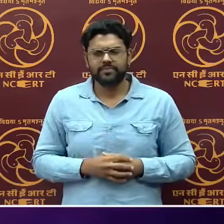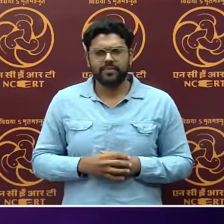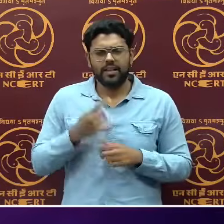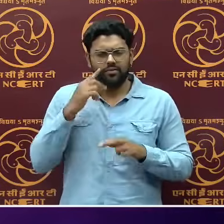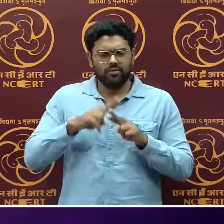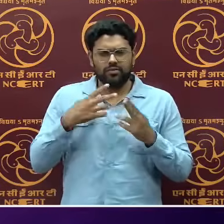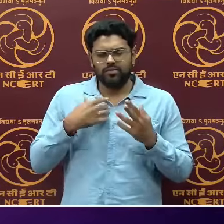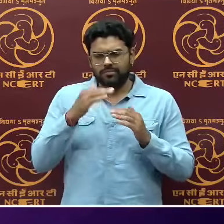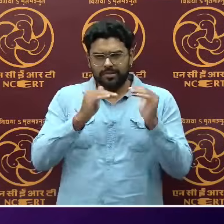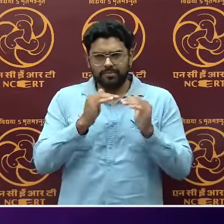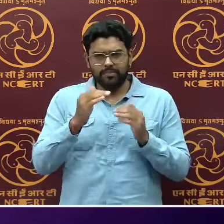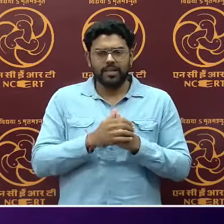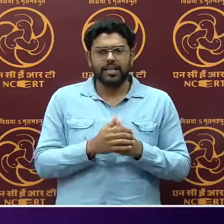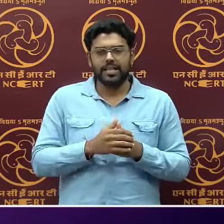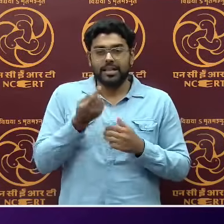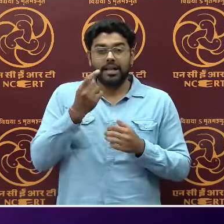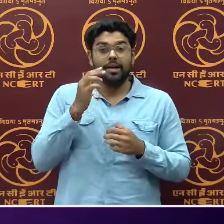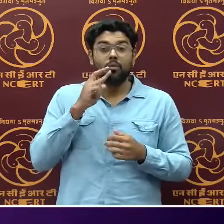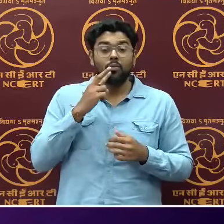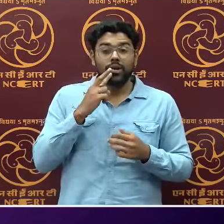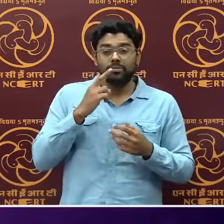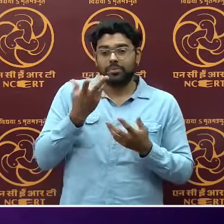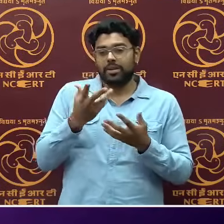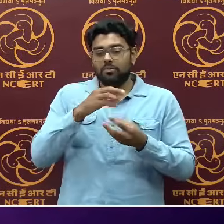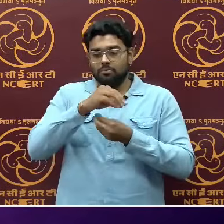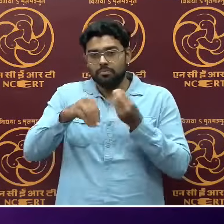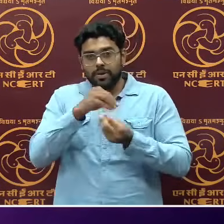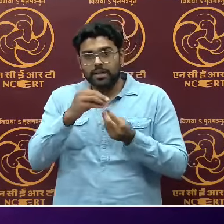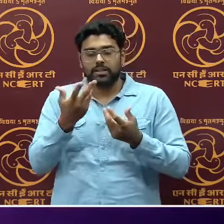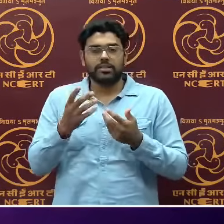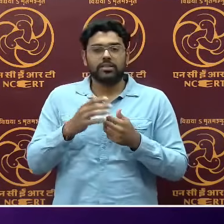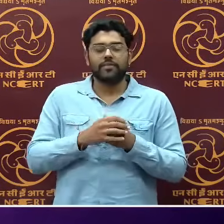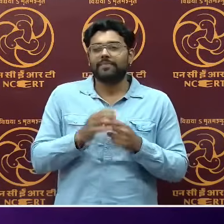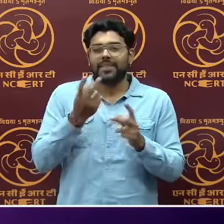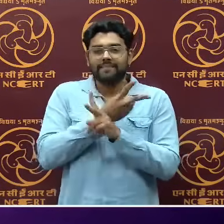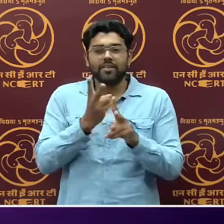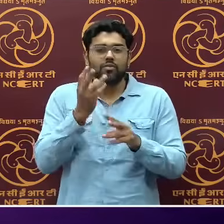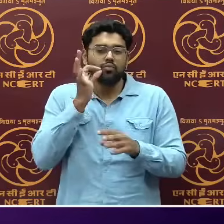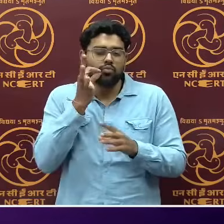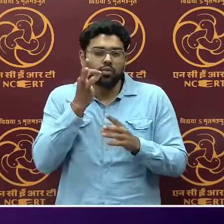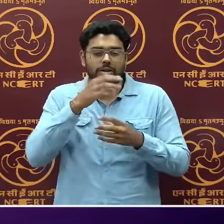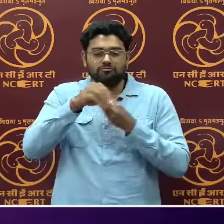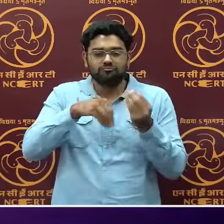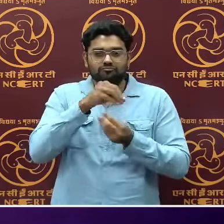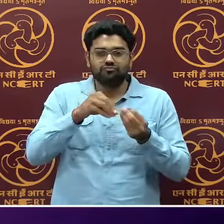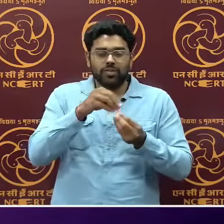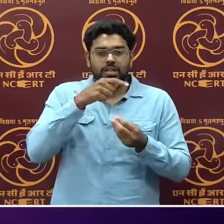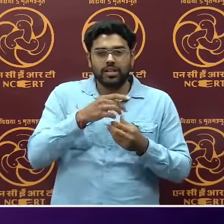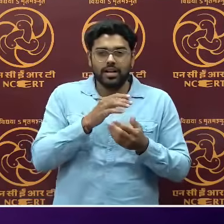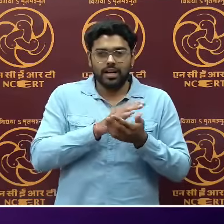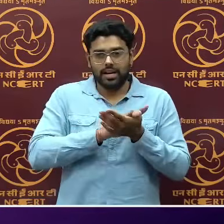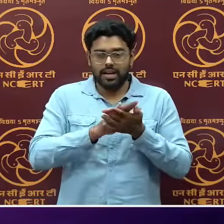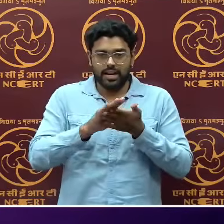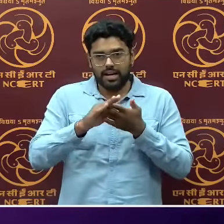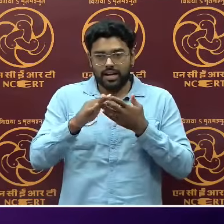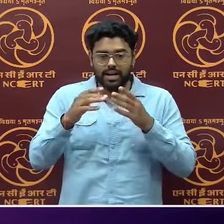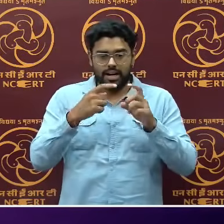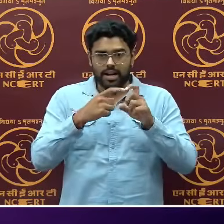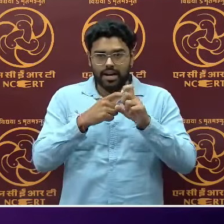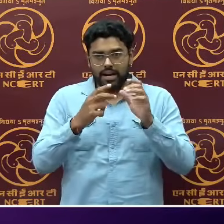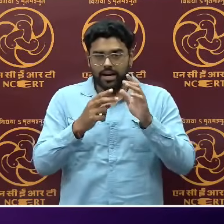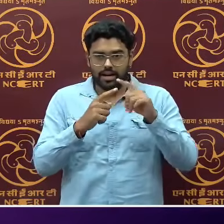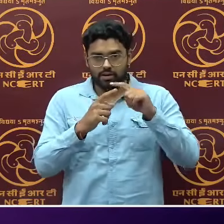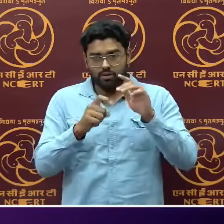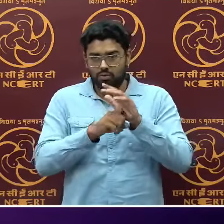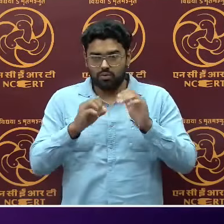we compare fruit salad with mixed fruit juice. So fruit salad is what? Heterogeneous mixture. Okay. And